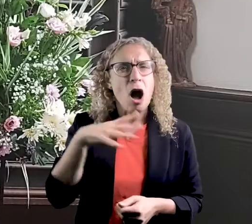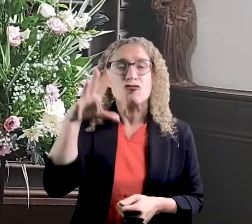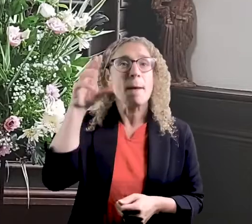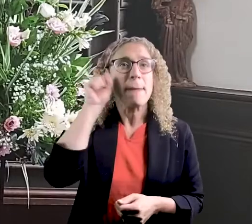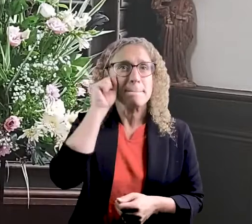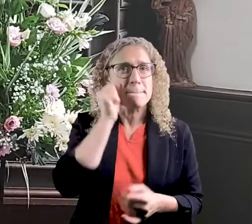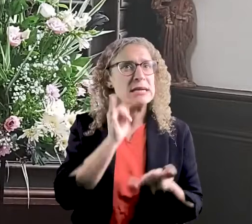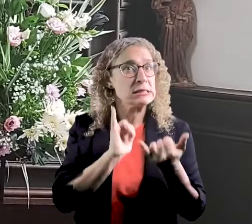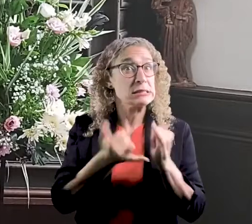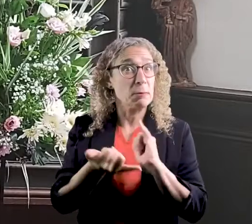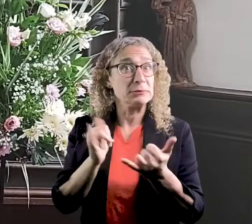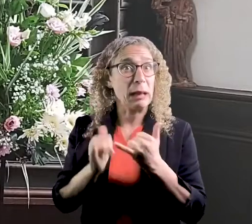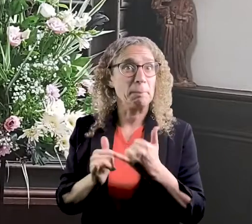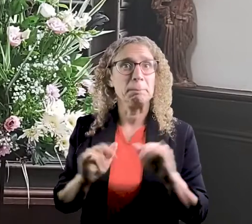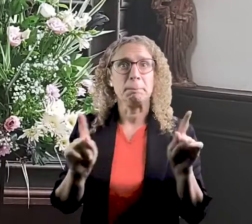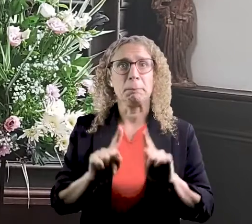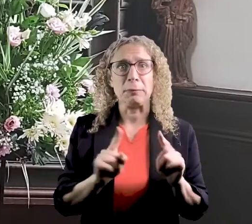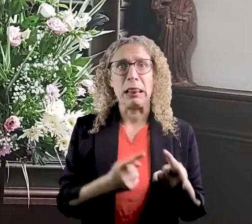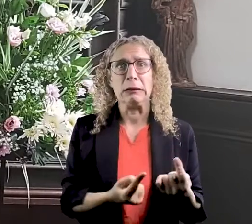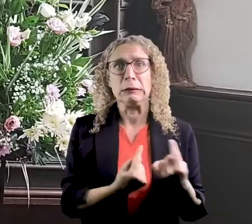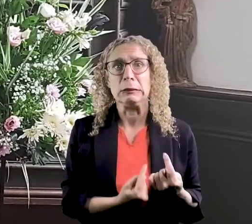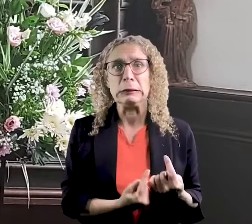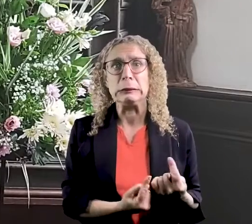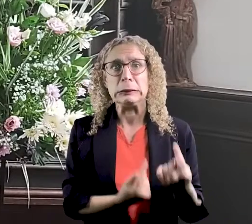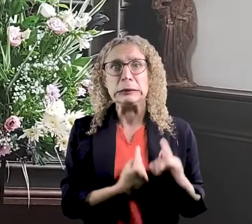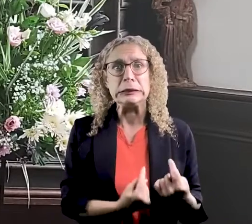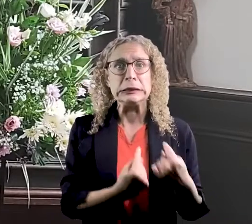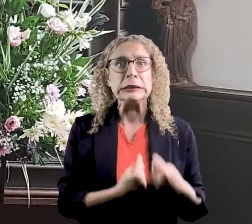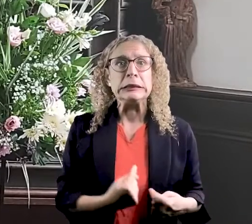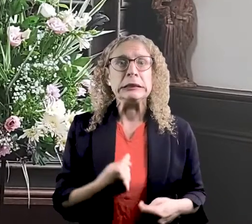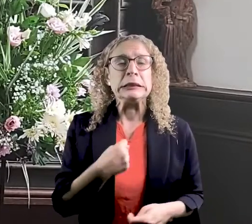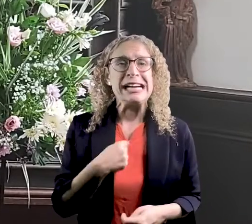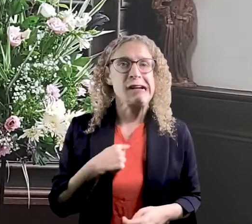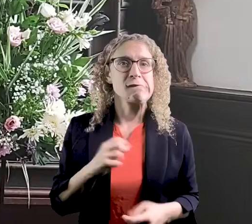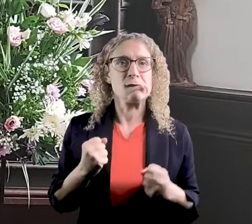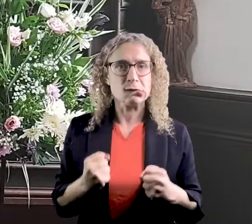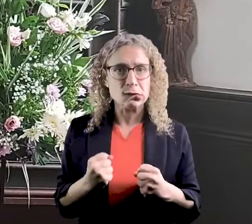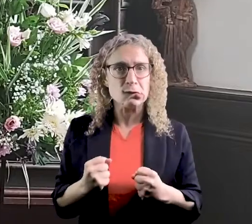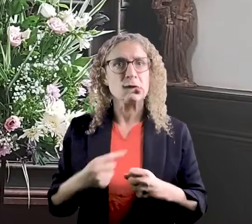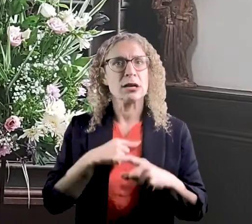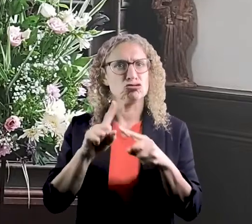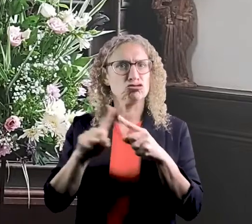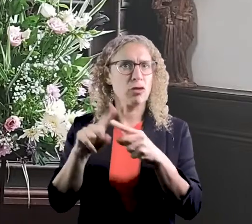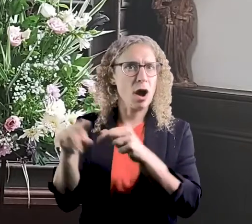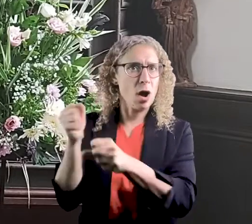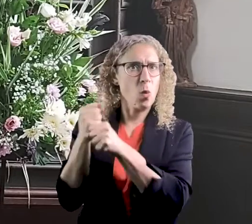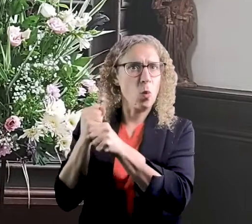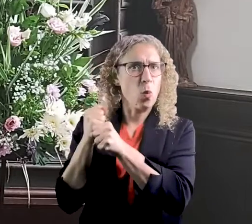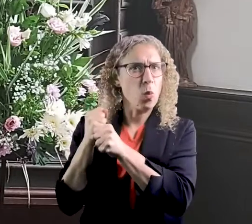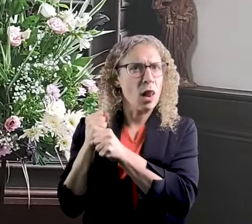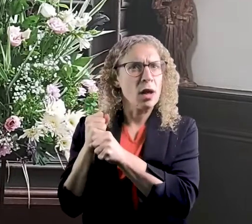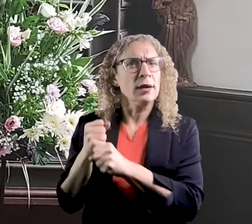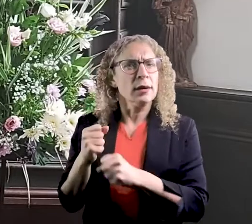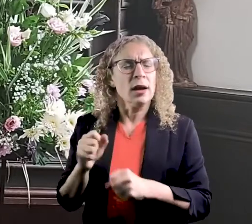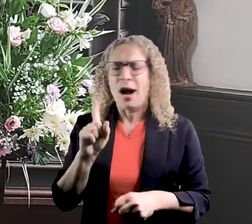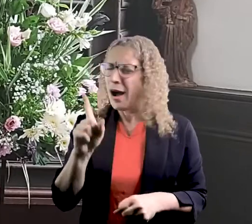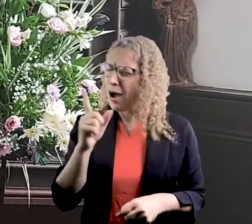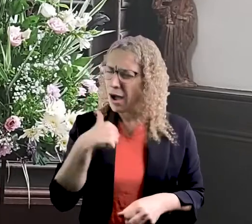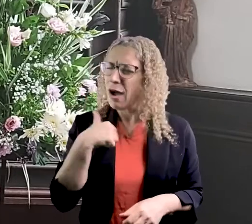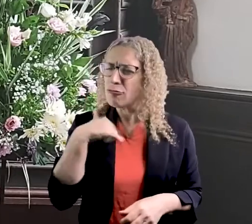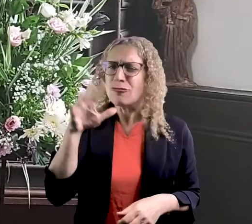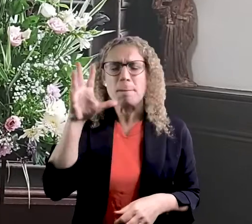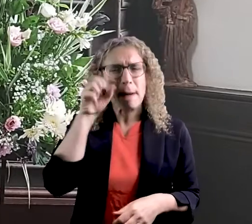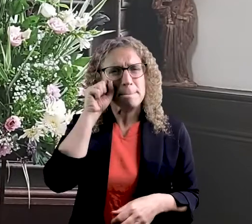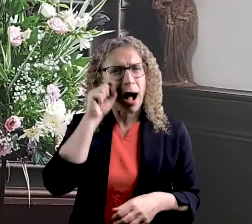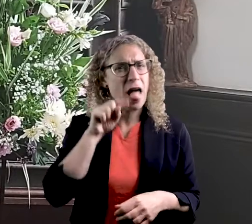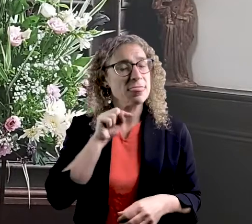my Christian faith despite some opposition. And I'm so grateful to God that on those occasions